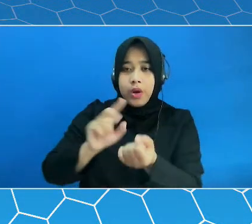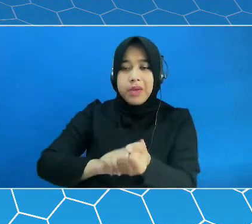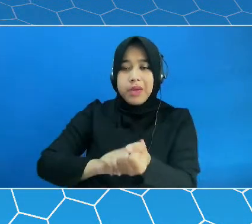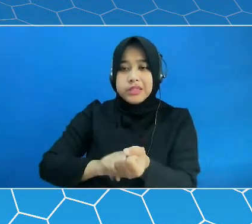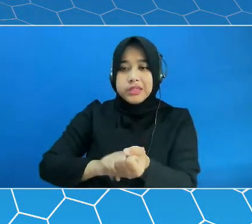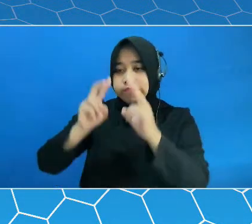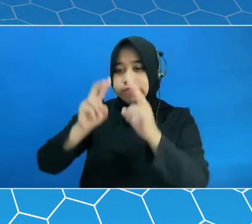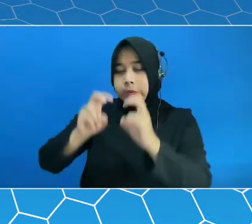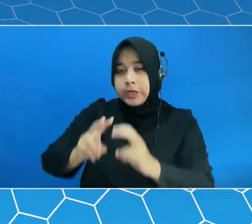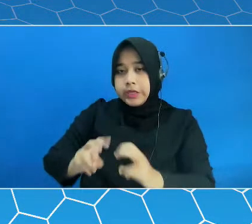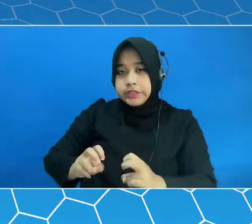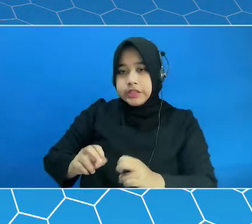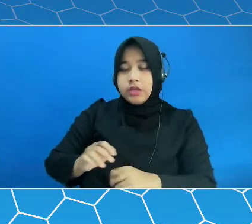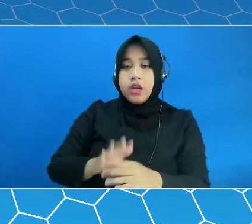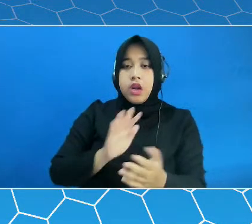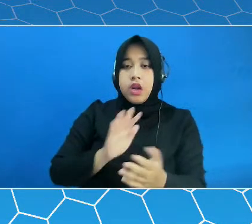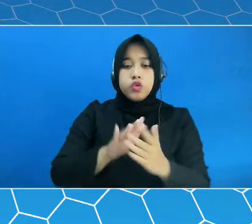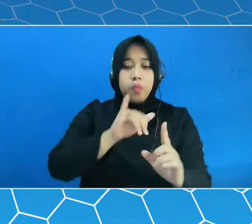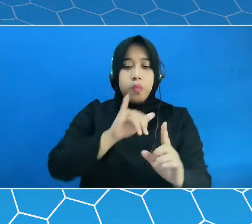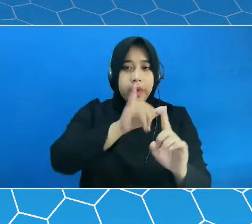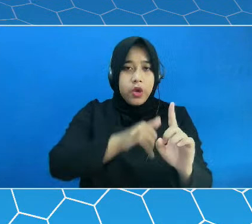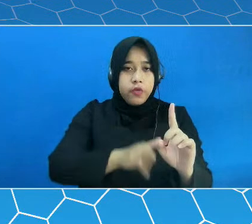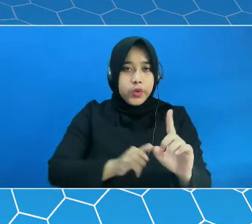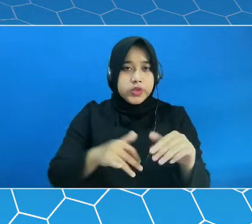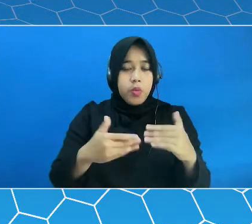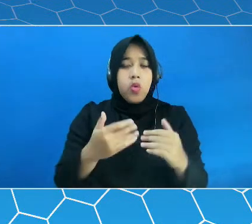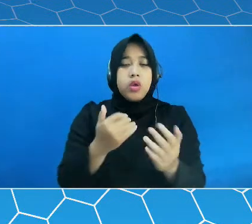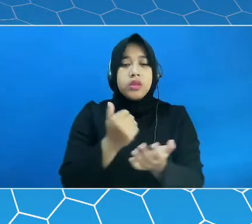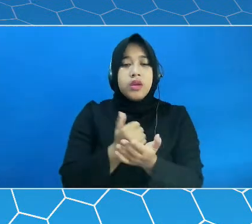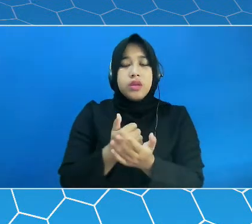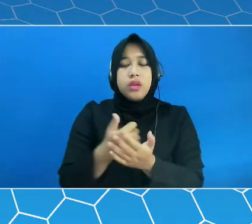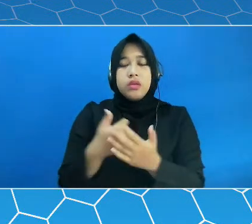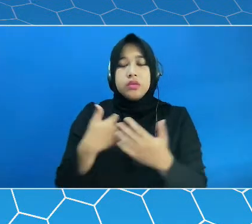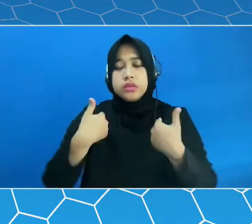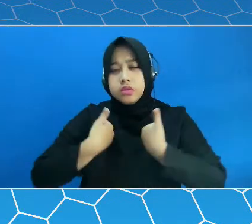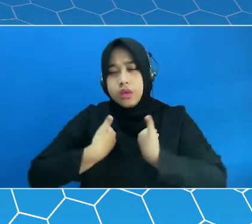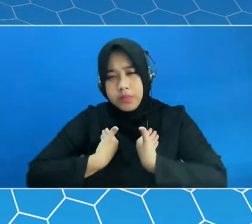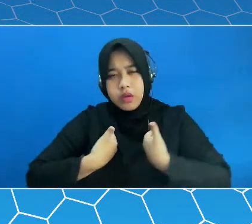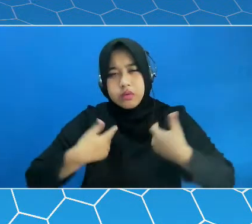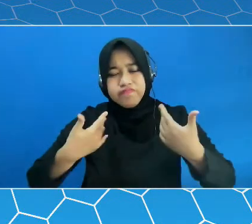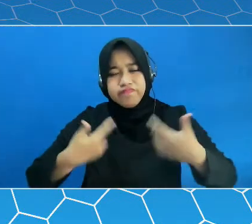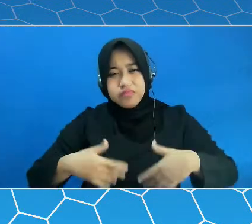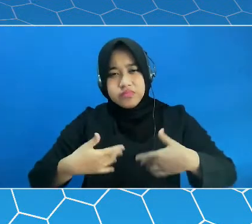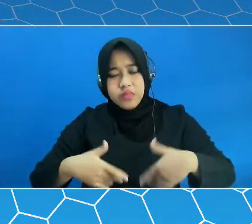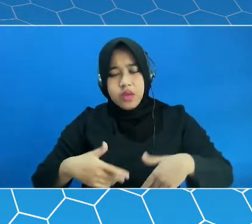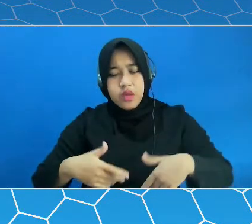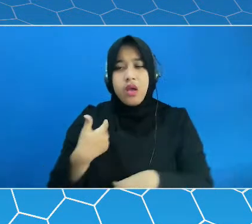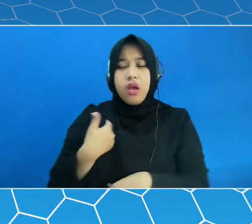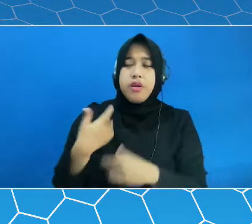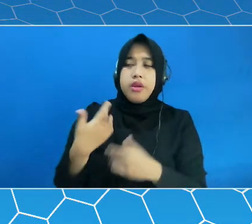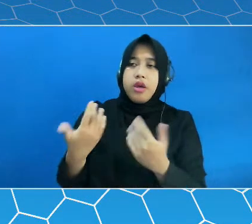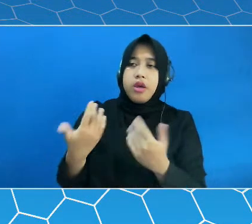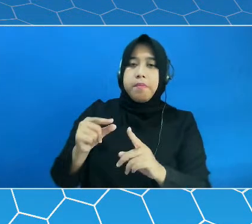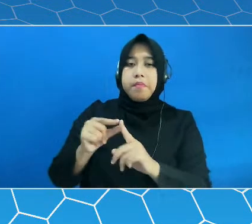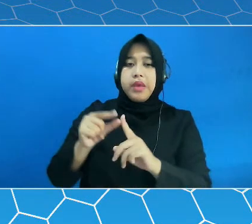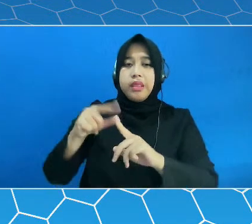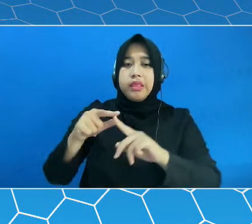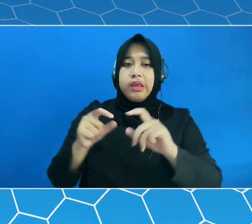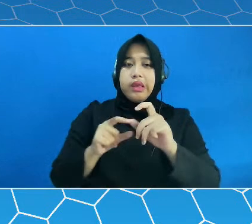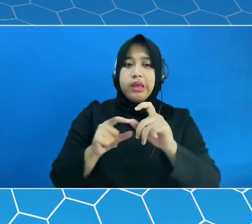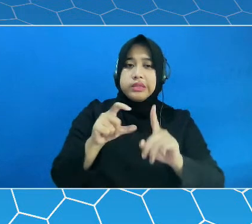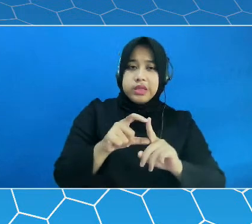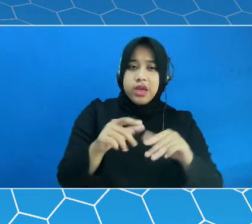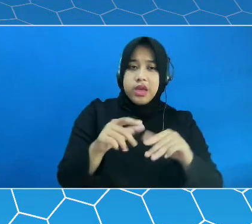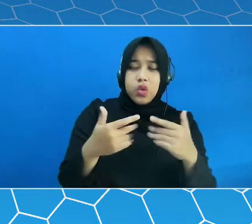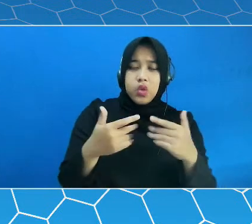fatigue, but also post-traumatic stress disorder, quality of life,